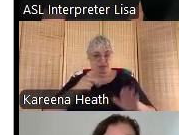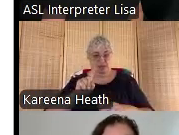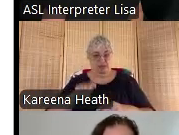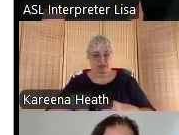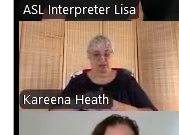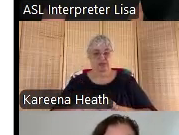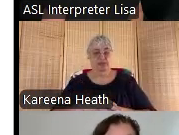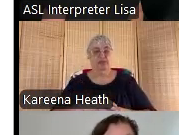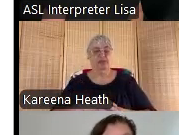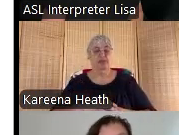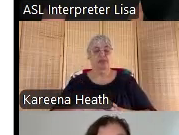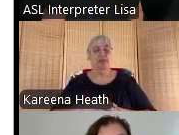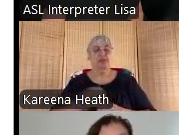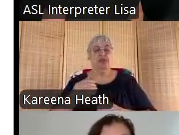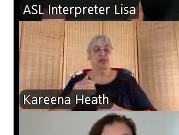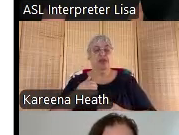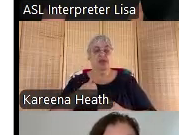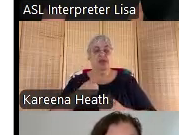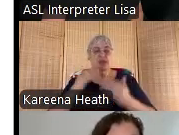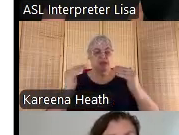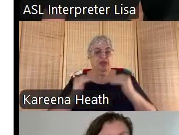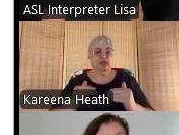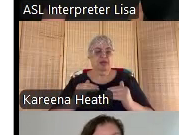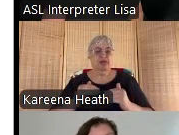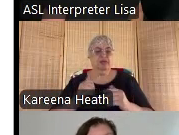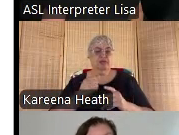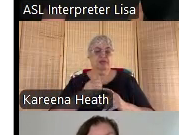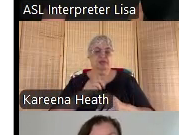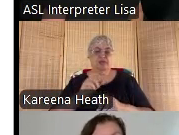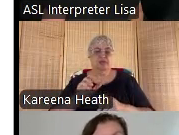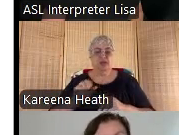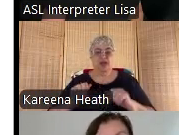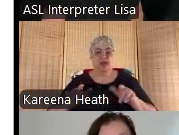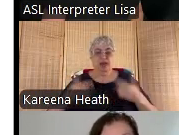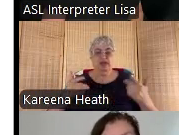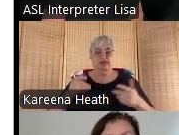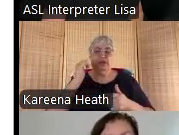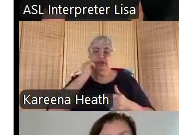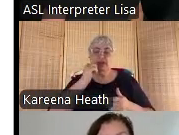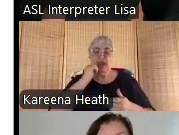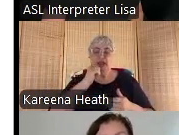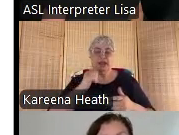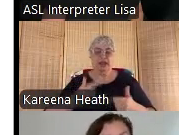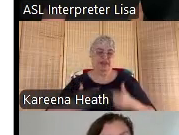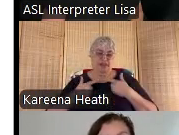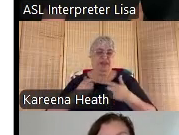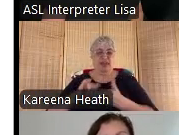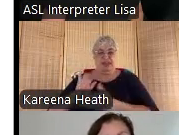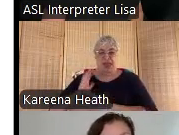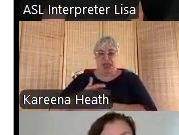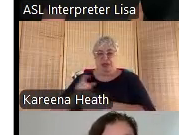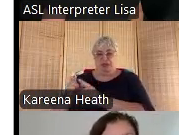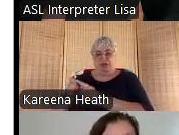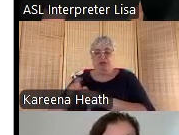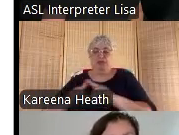Do you have problems with and I would probably avoid the term activities of daily living. You might want to give